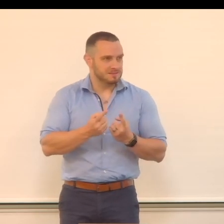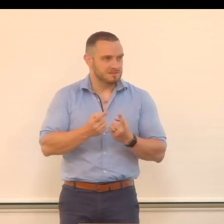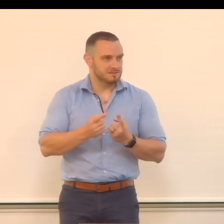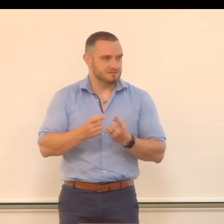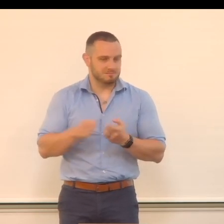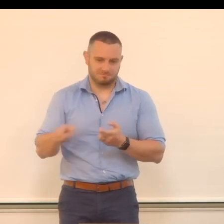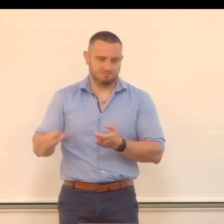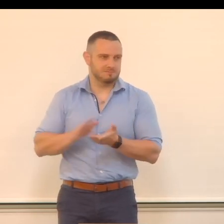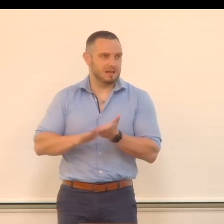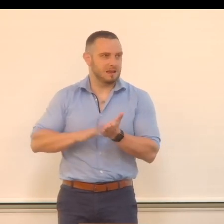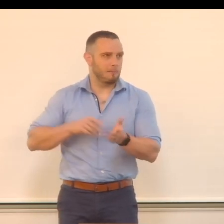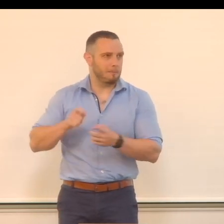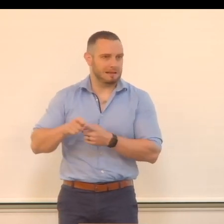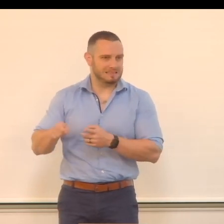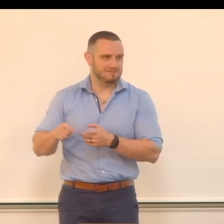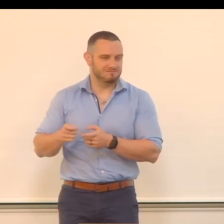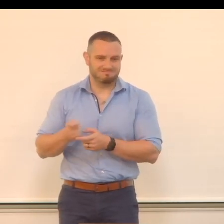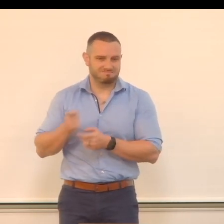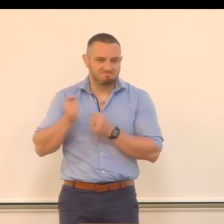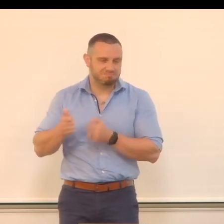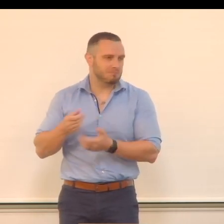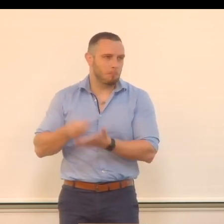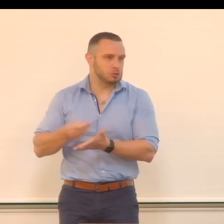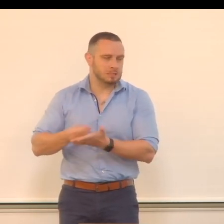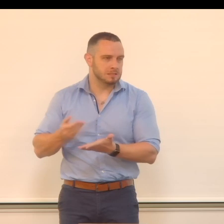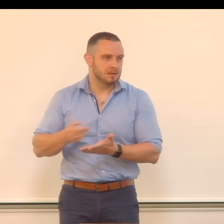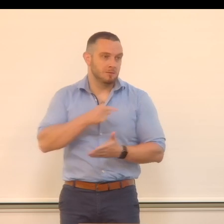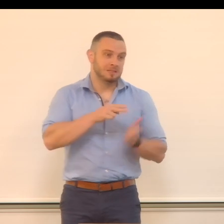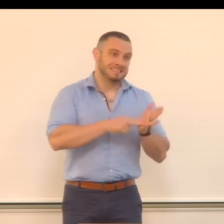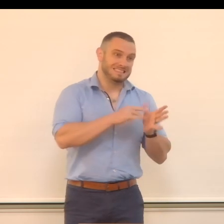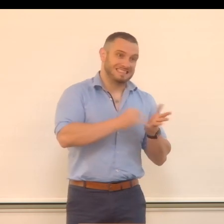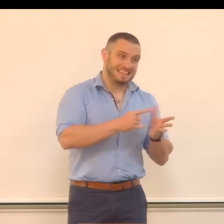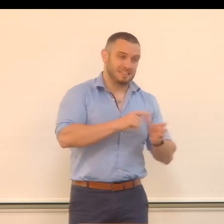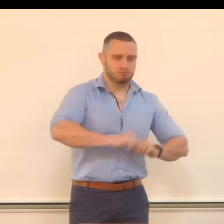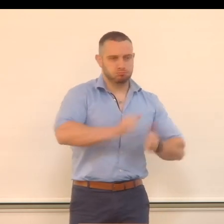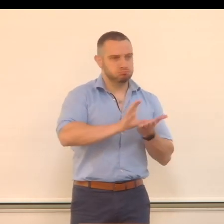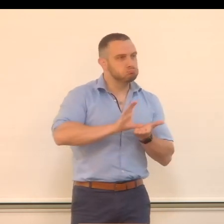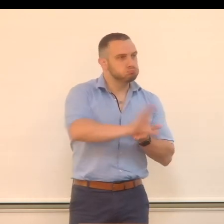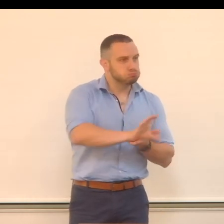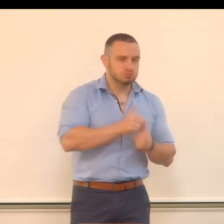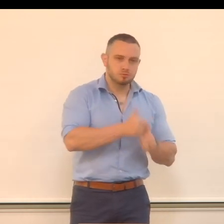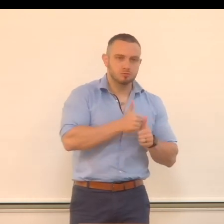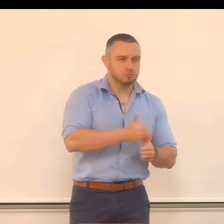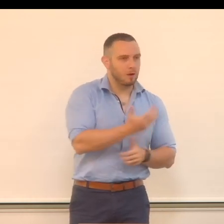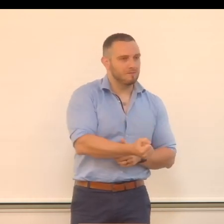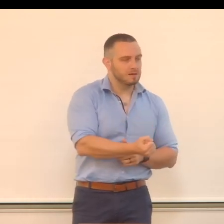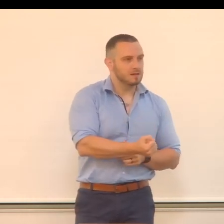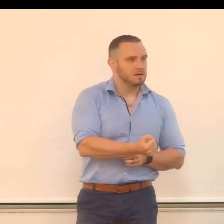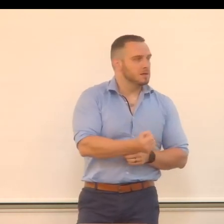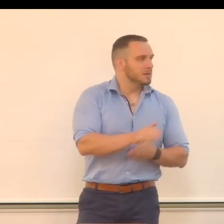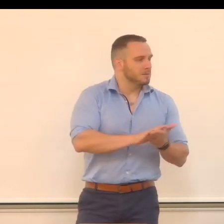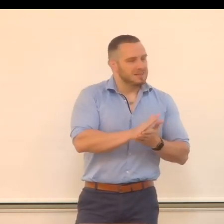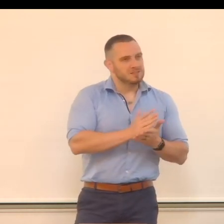shoestring budget. And so the NASA analog is much more well-funded and supported, and there's a